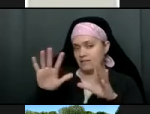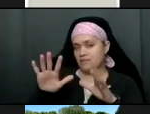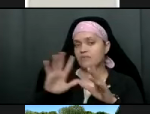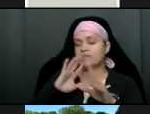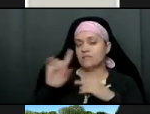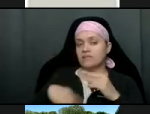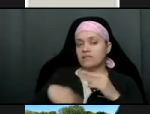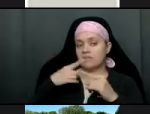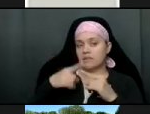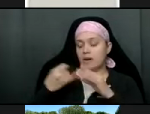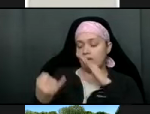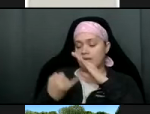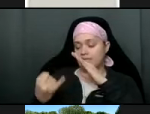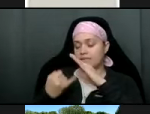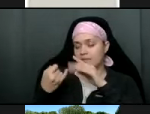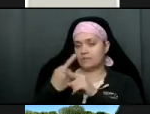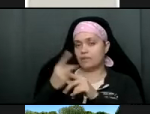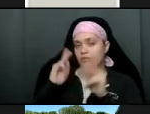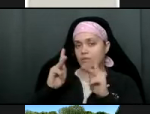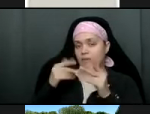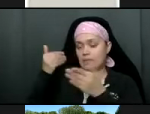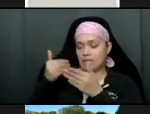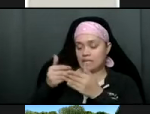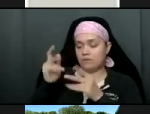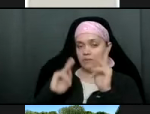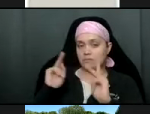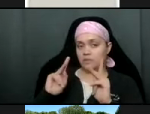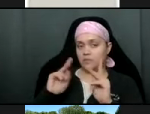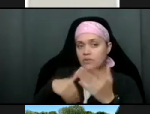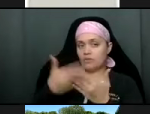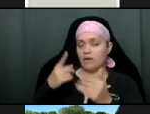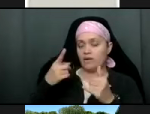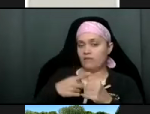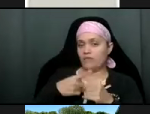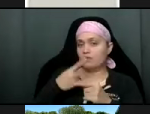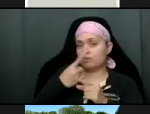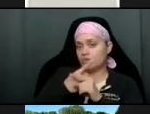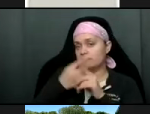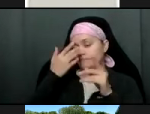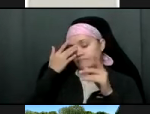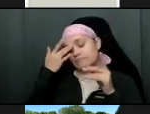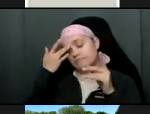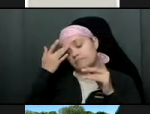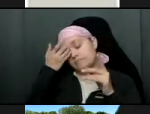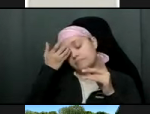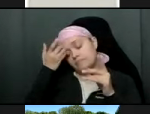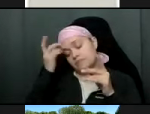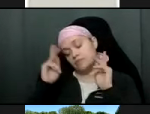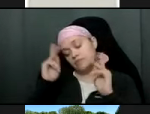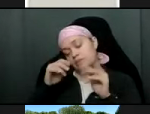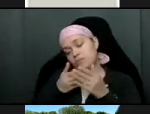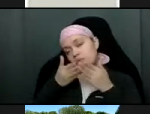about isolation, it would be the nearest folks who got there first. So people